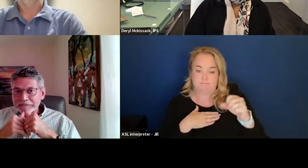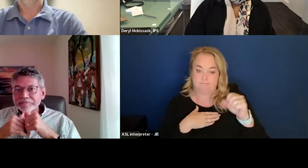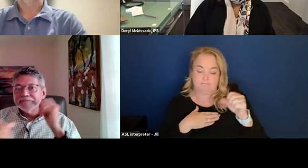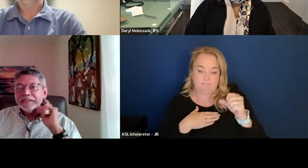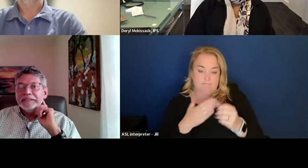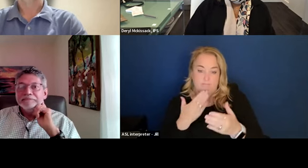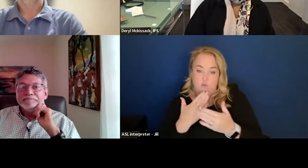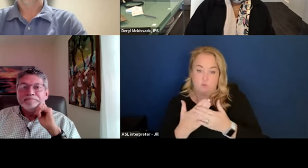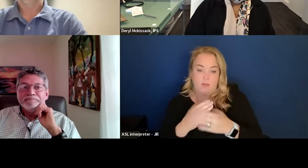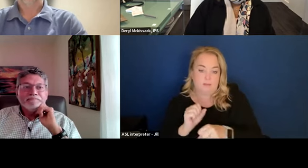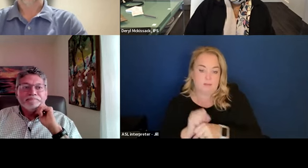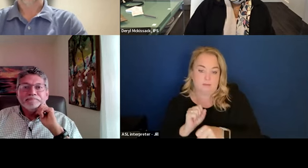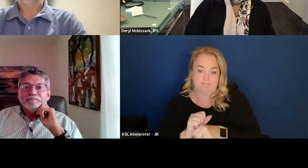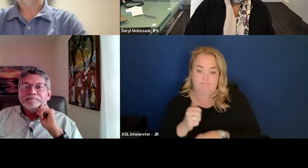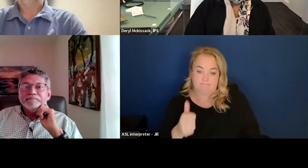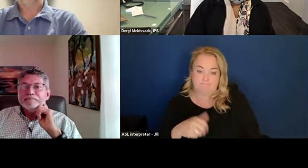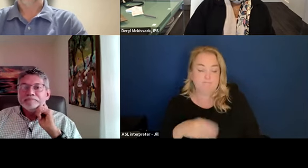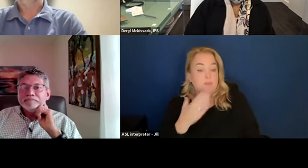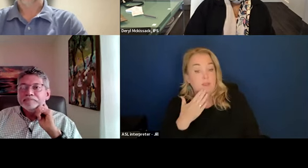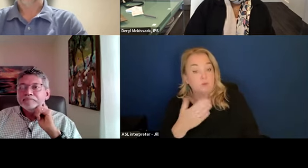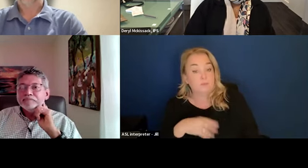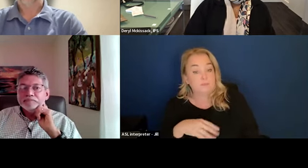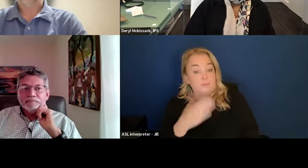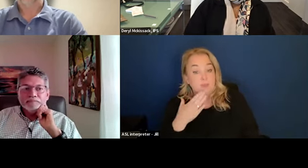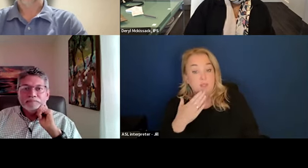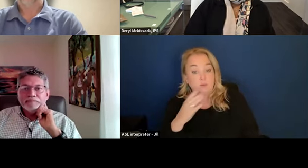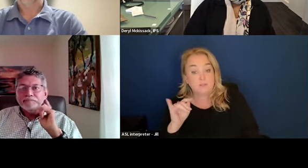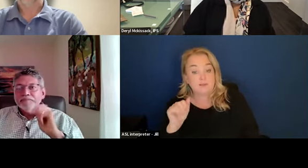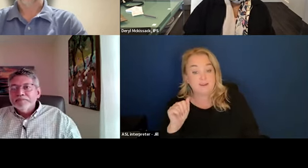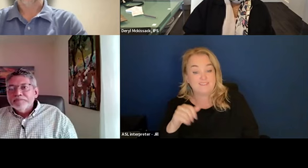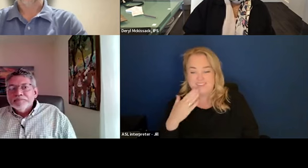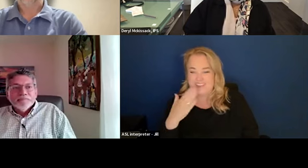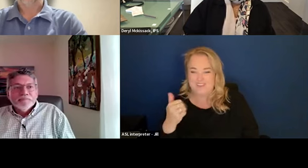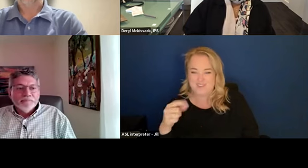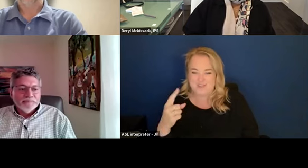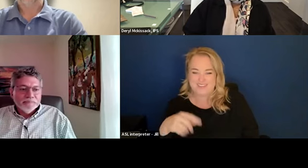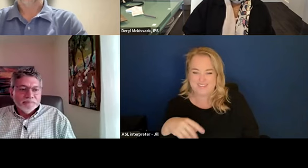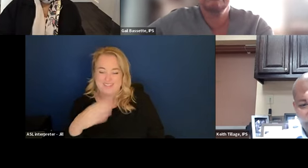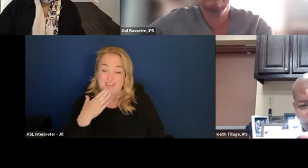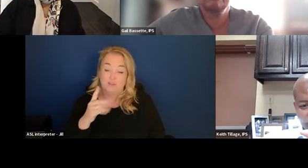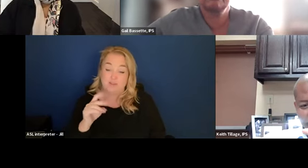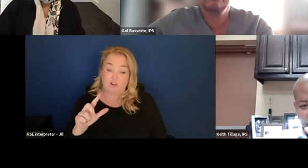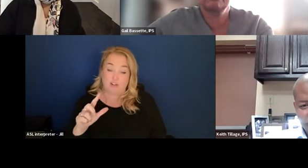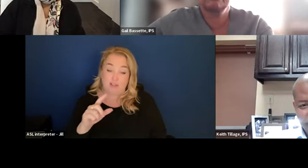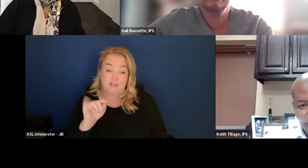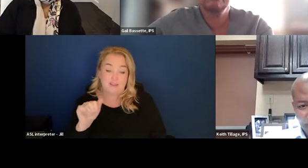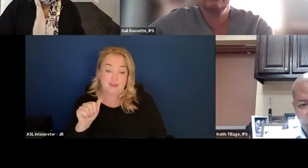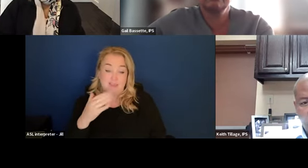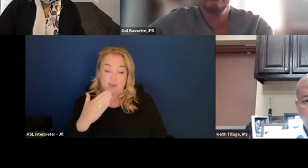well done, indeed. Thank you. Thanks, Tia. Thank you, everyone. Thank you, Daryl. Thank you, Tia, so